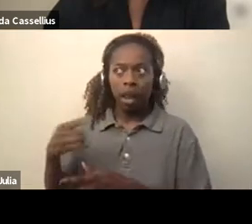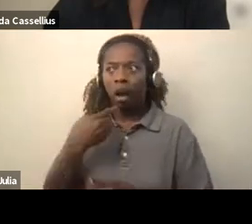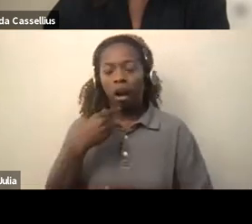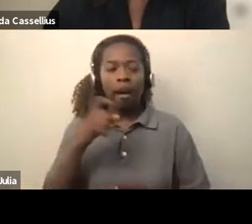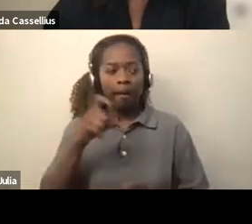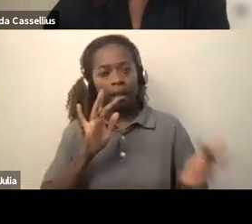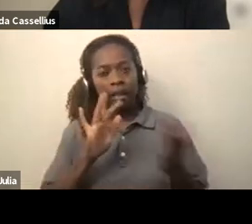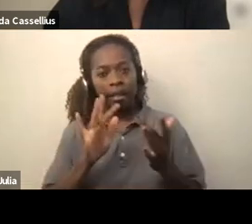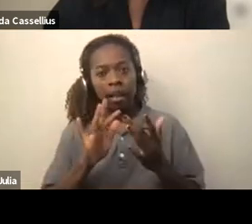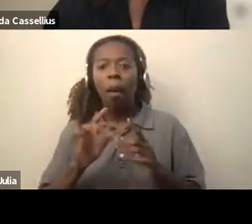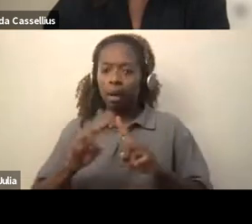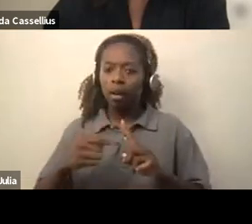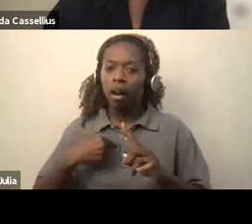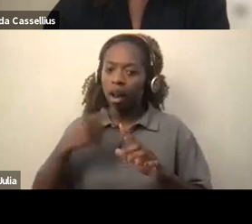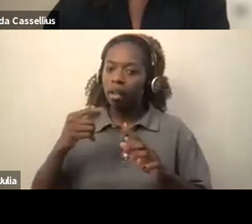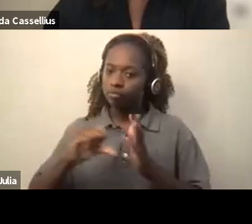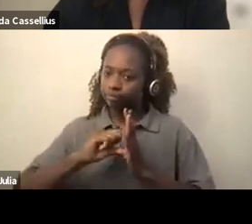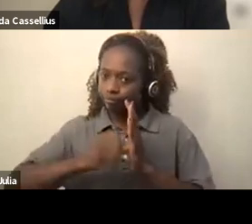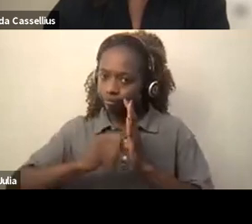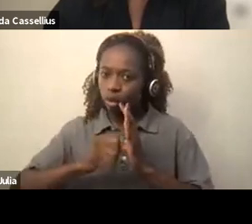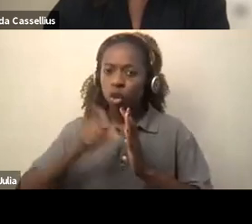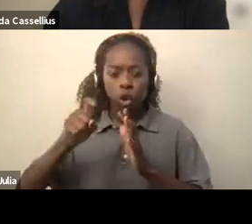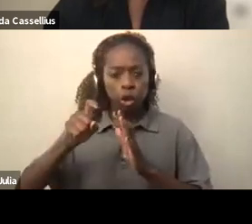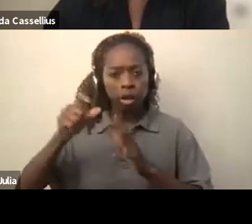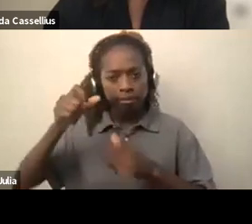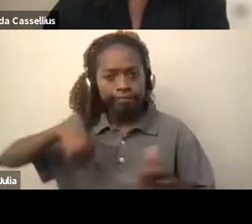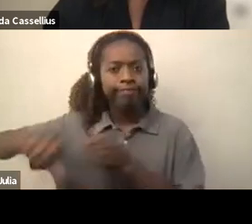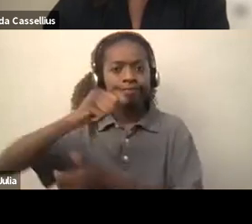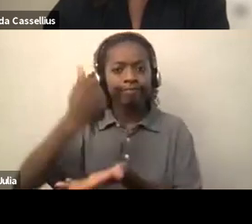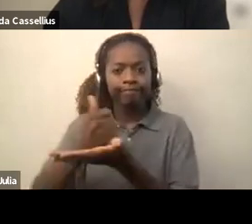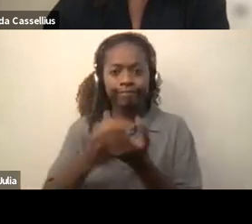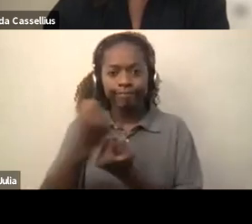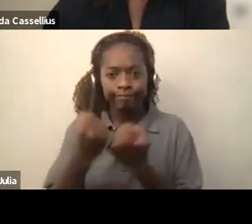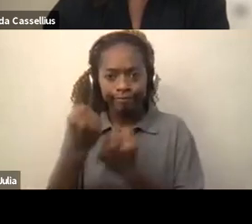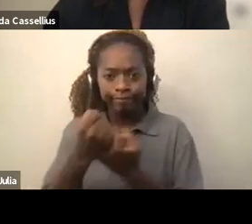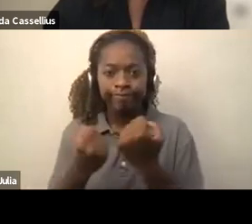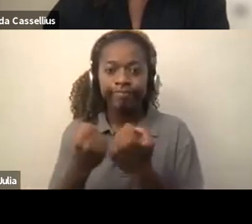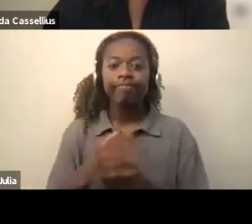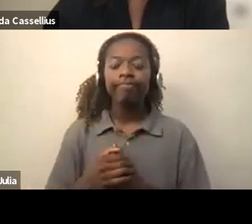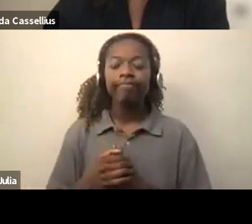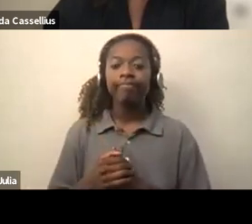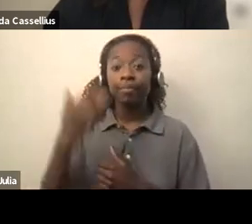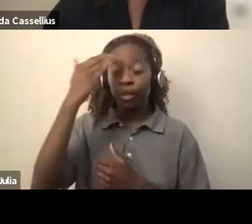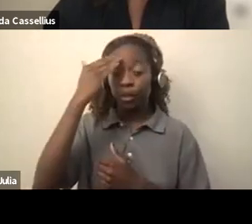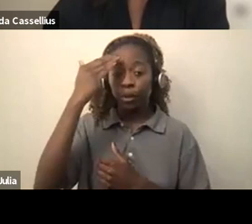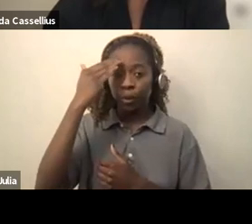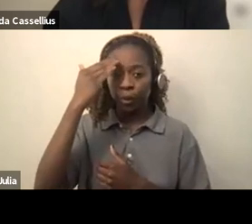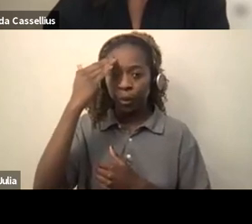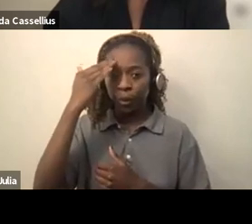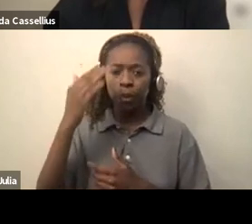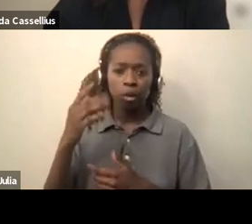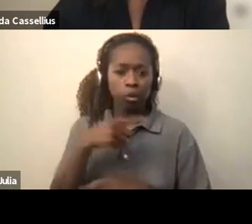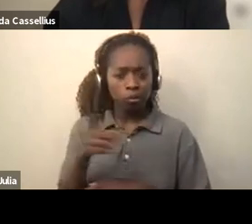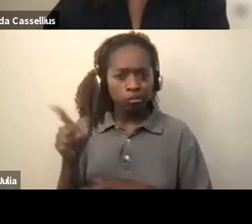that's my one piece of advice to you and they'll be glad to help i do know in your entering with some great